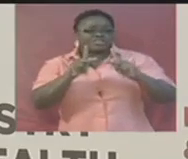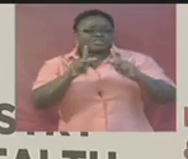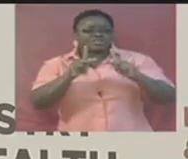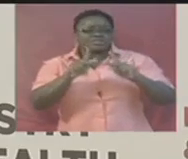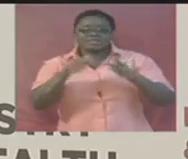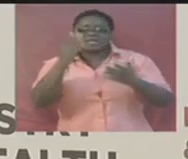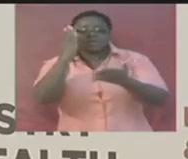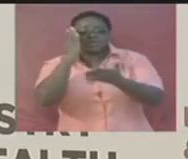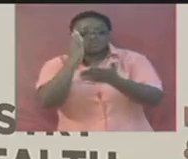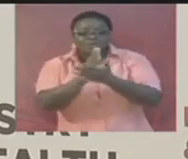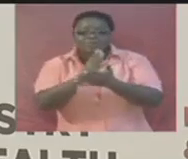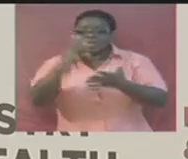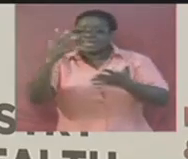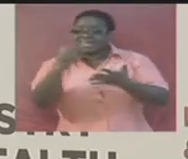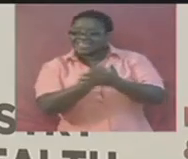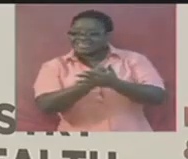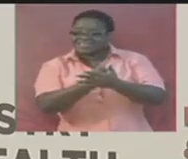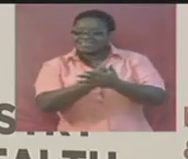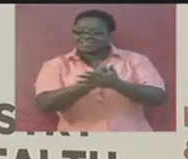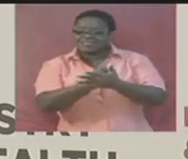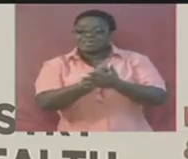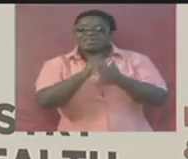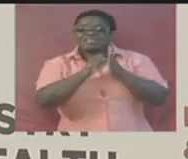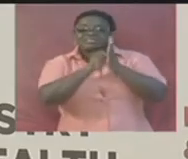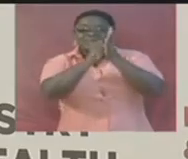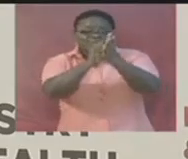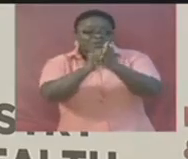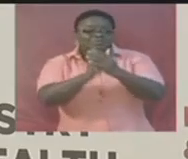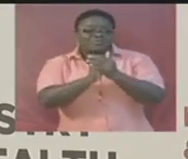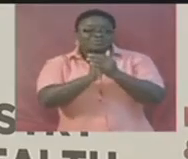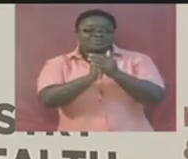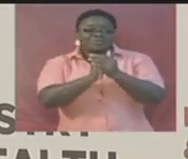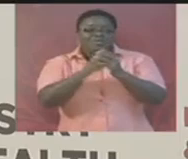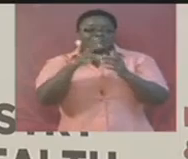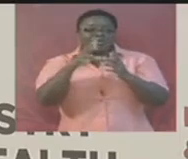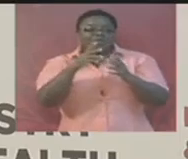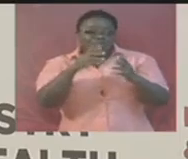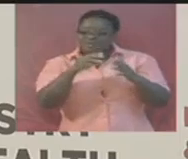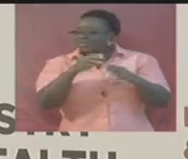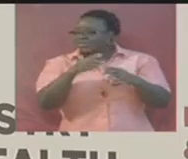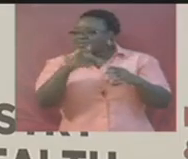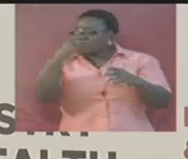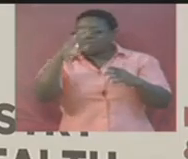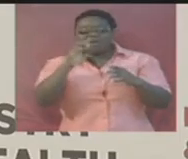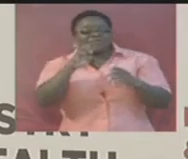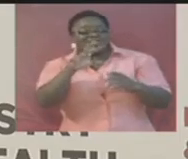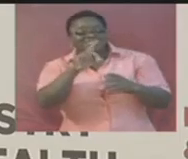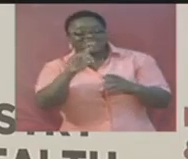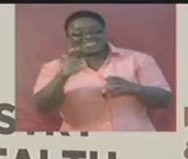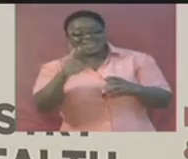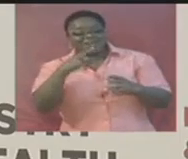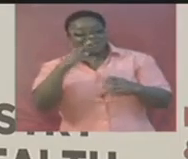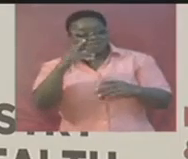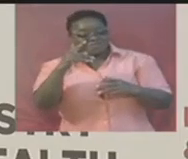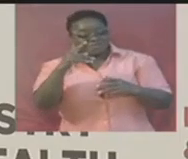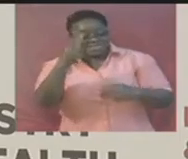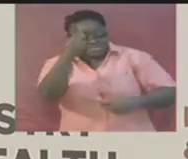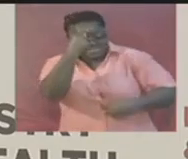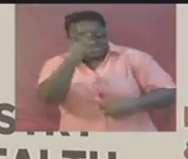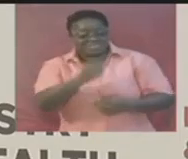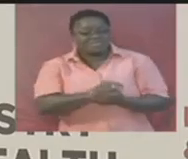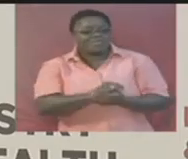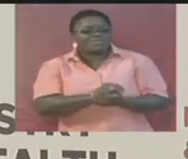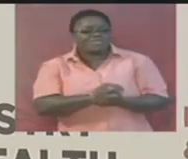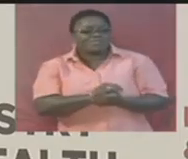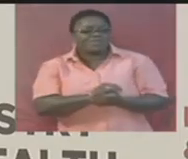stopped getting the symptoms or evidence of infection. All right. Now, certainly, when they are doing their